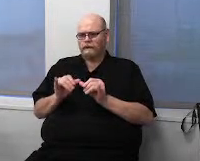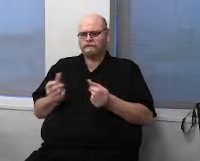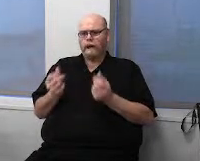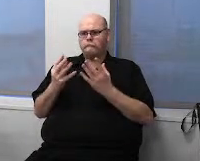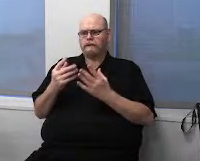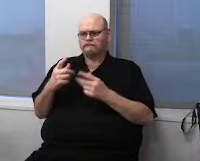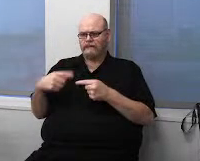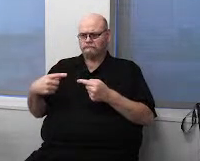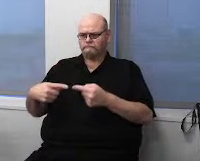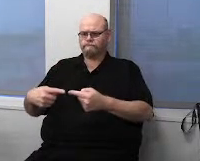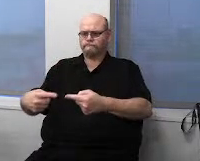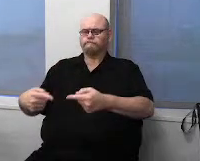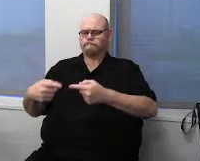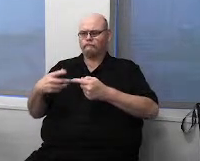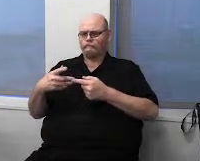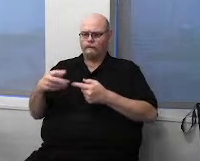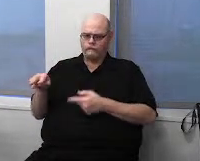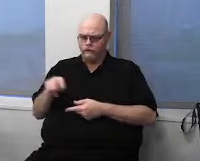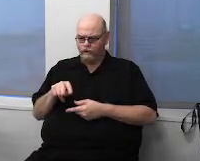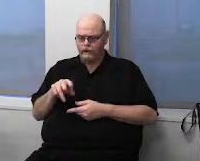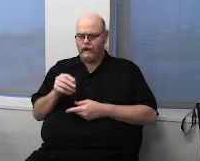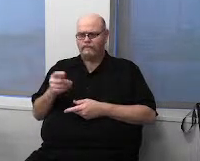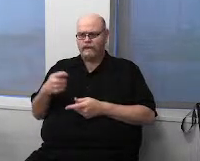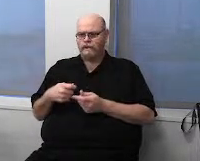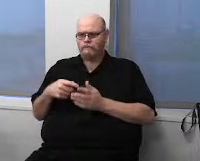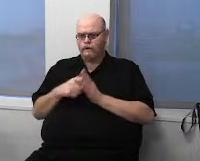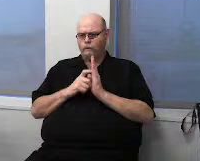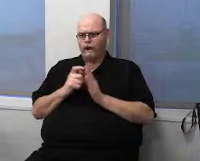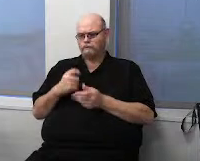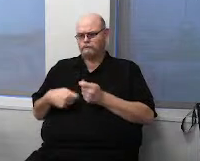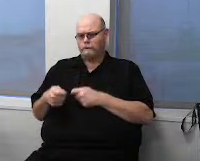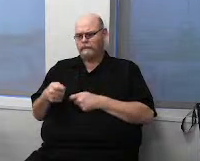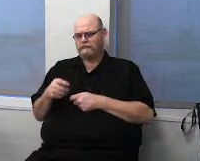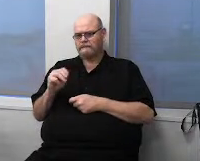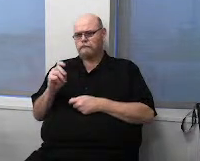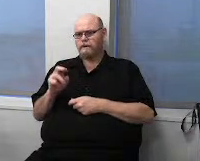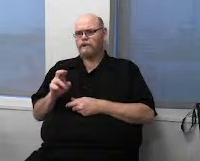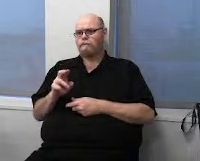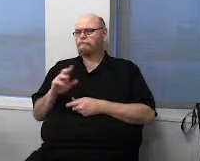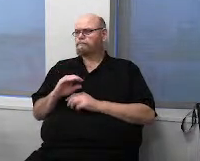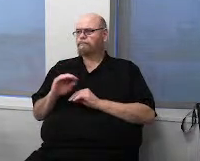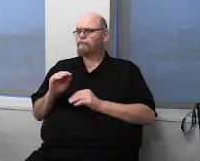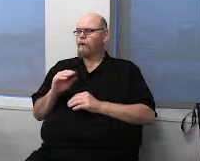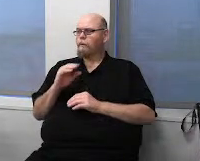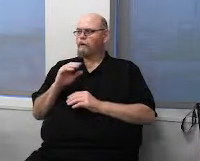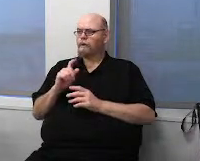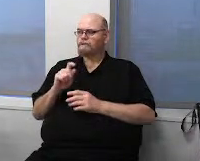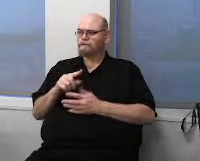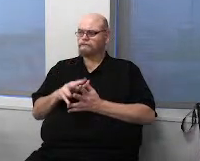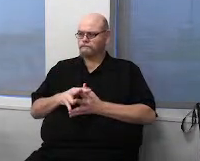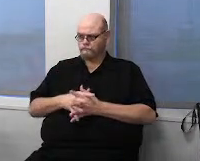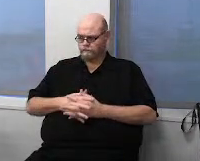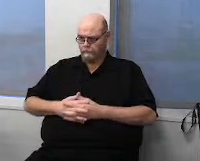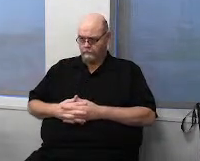the consumption of the customer, what's being delivered to them, and we are required to replace that meter. Thank you. No more